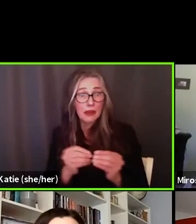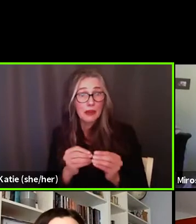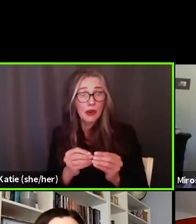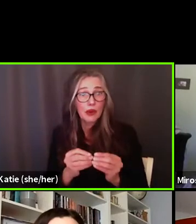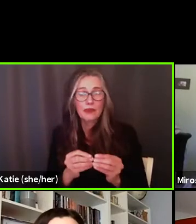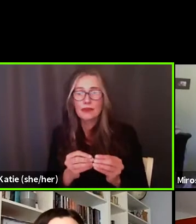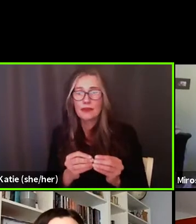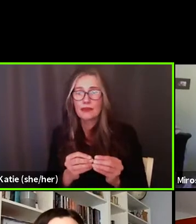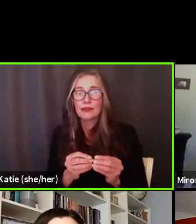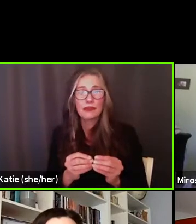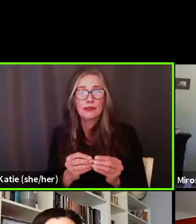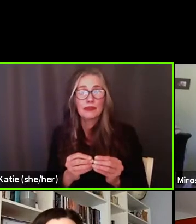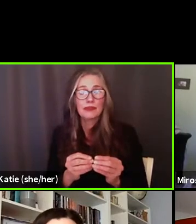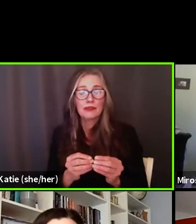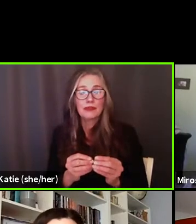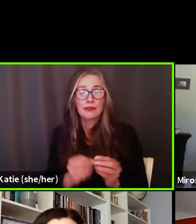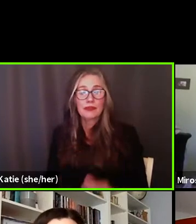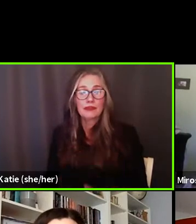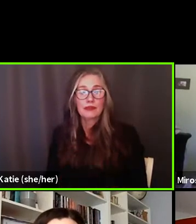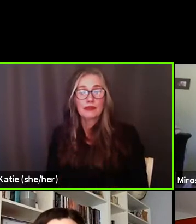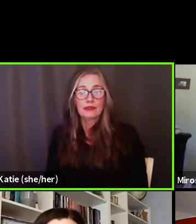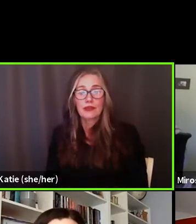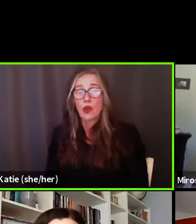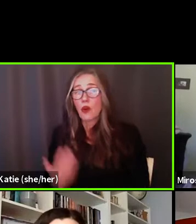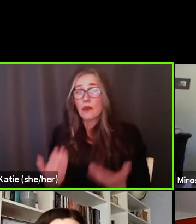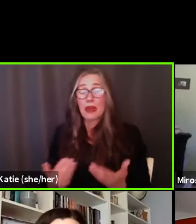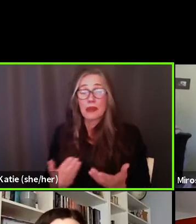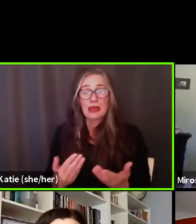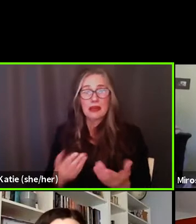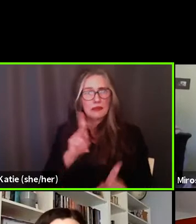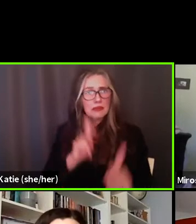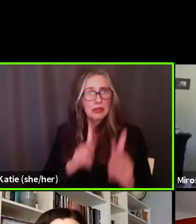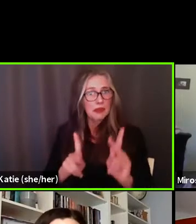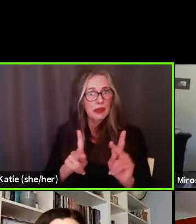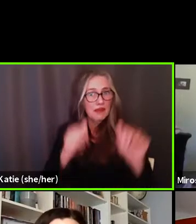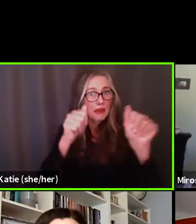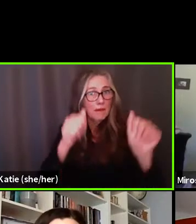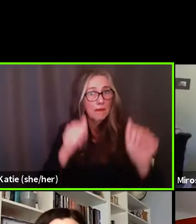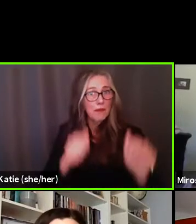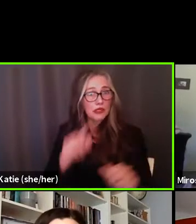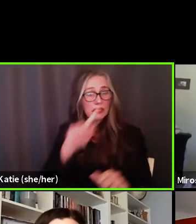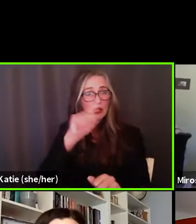you could also take some of the questions that have been posed in the chat